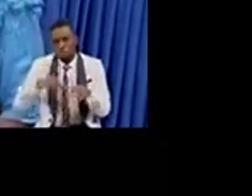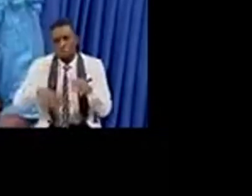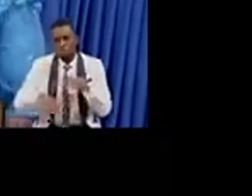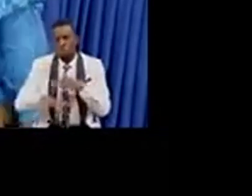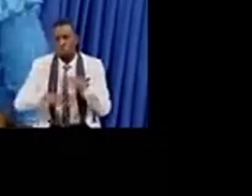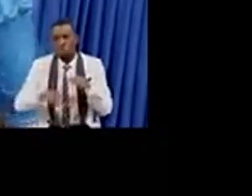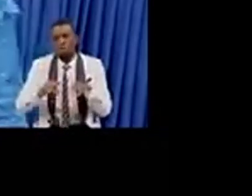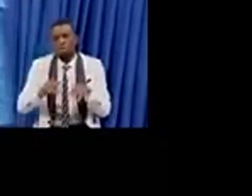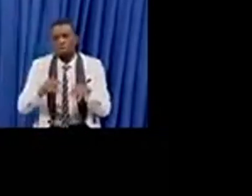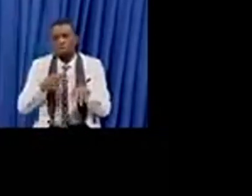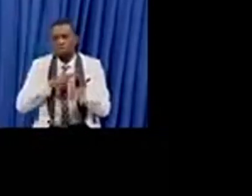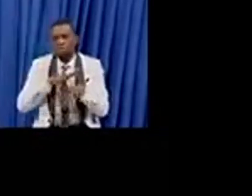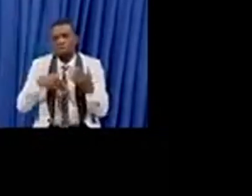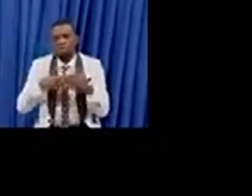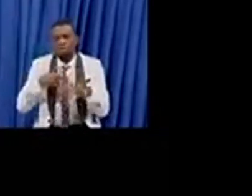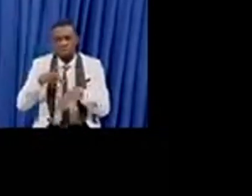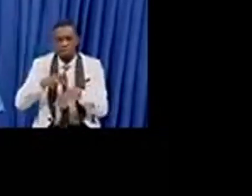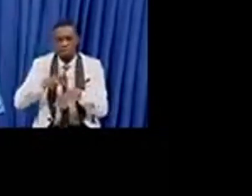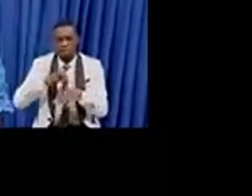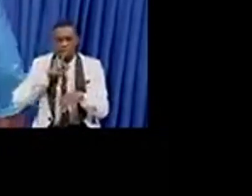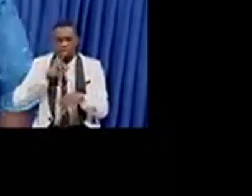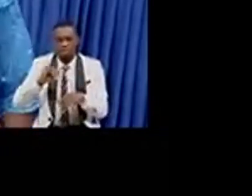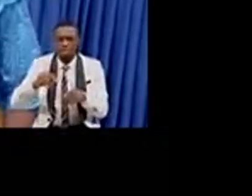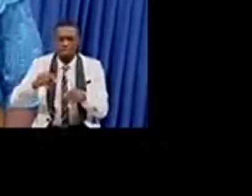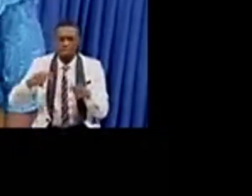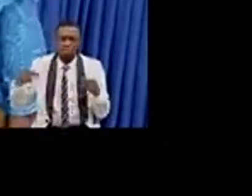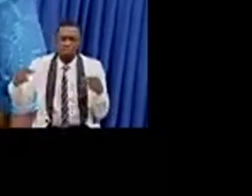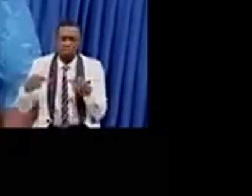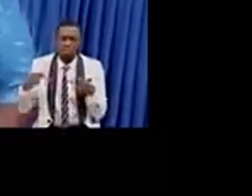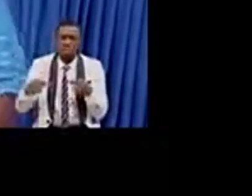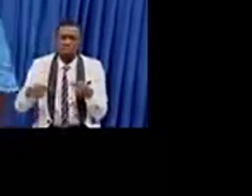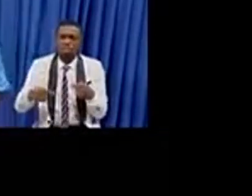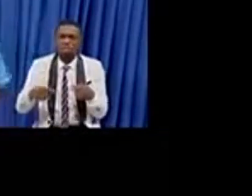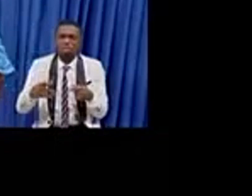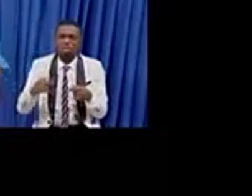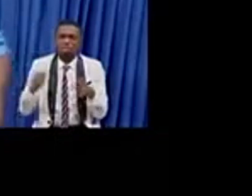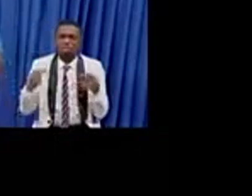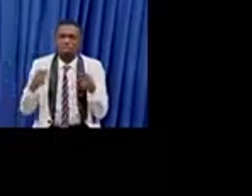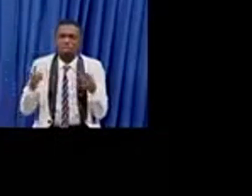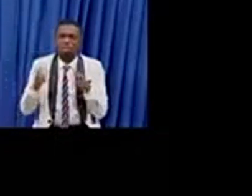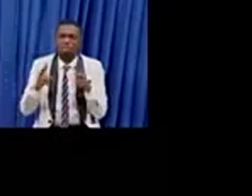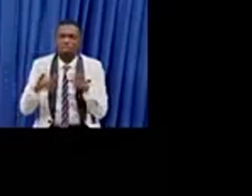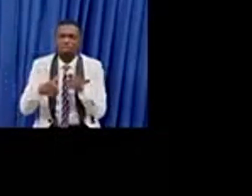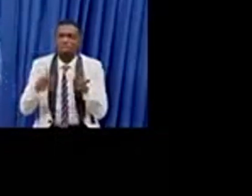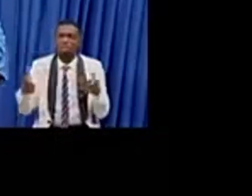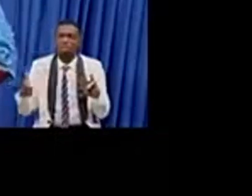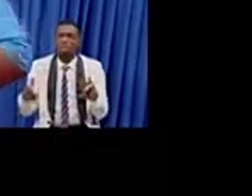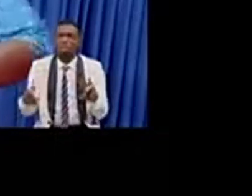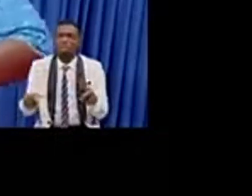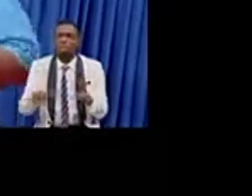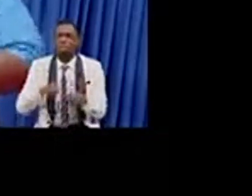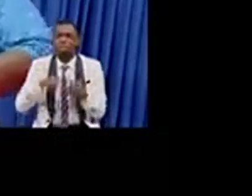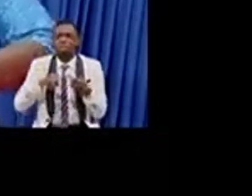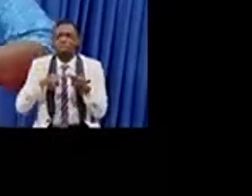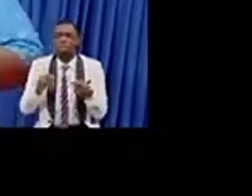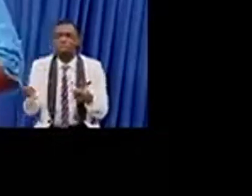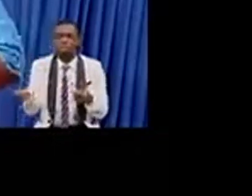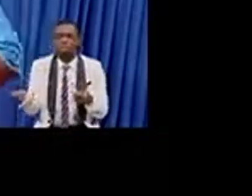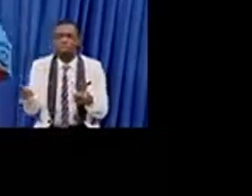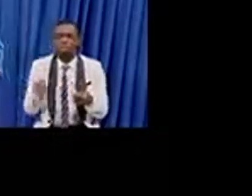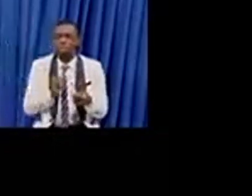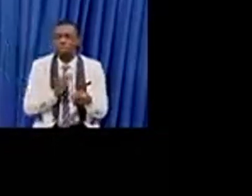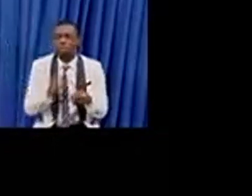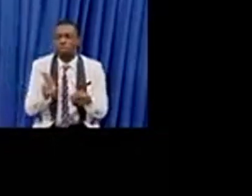paralyze. It will help me because the pain is so severe. So when the doctor gave me the bed, I hold it. I will use to hold myself. But when